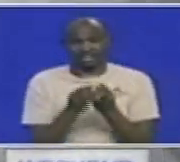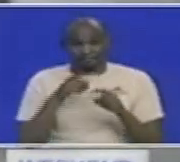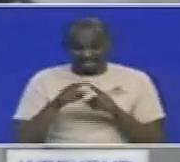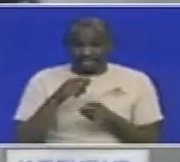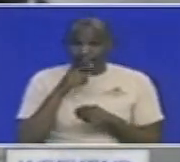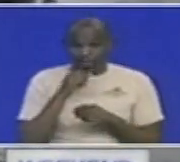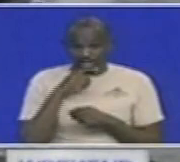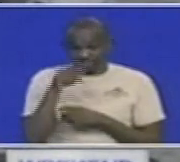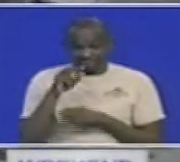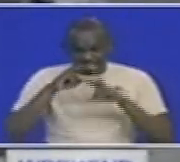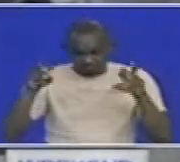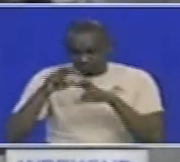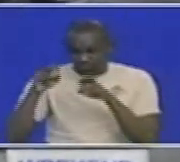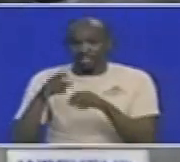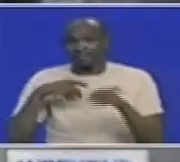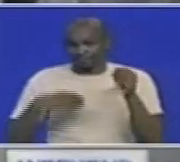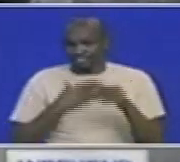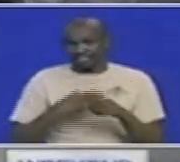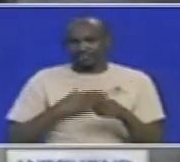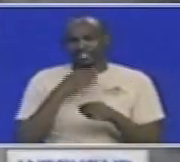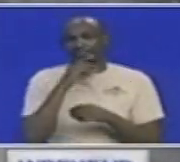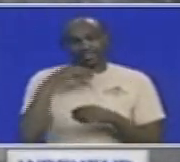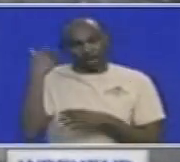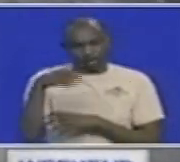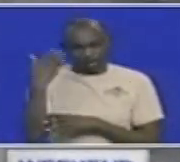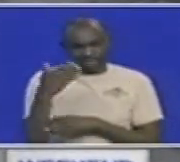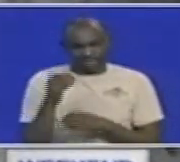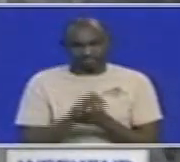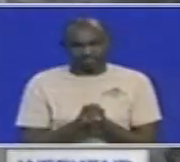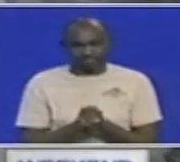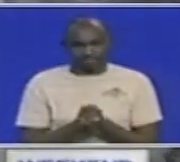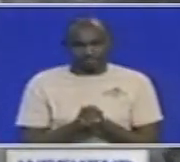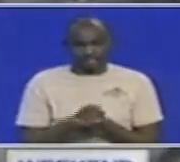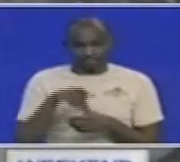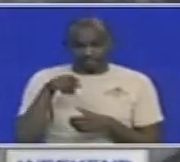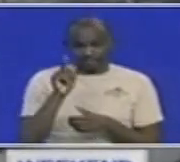managed to track him down and would visit him occasionally. He used to be